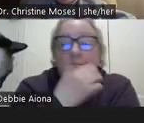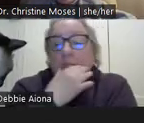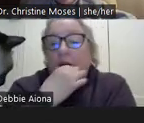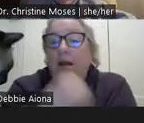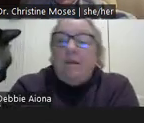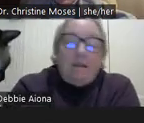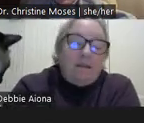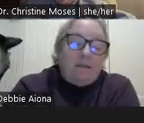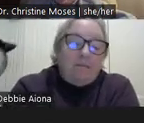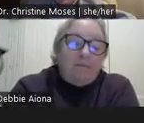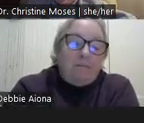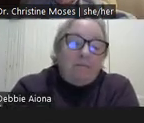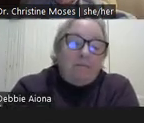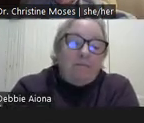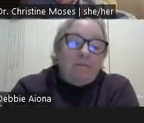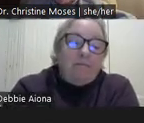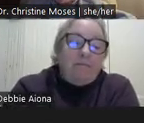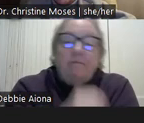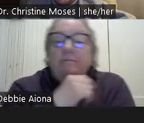So now,